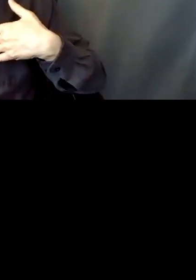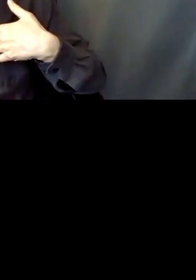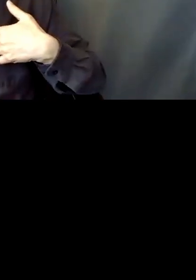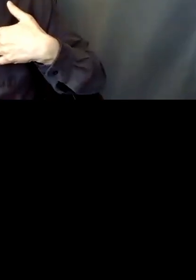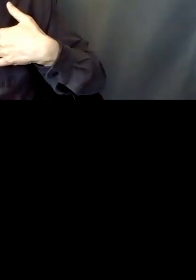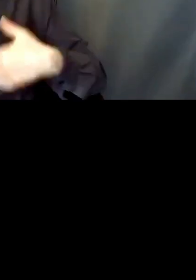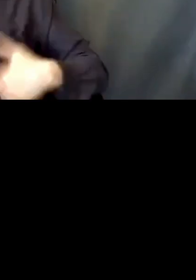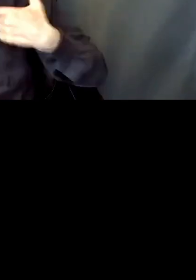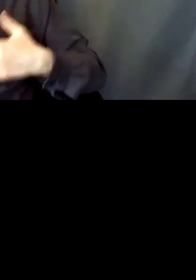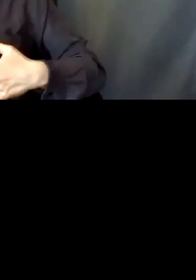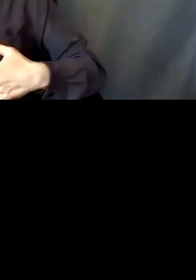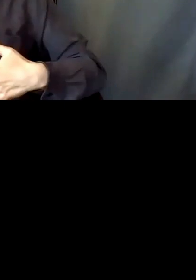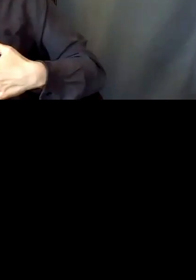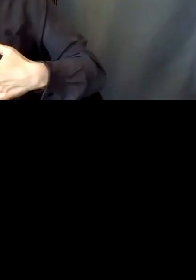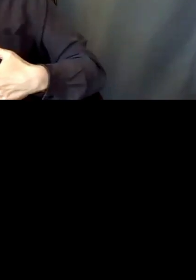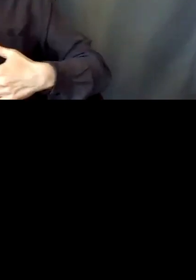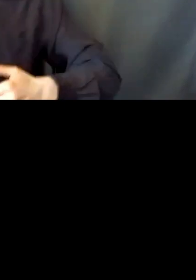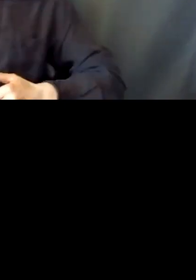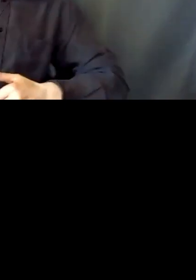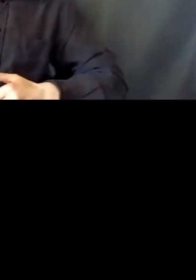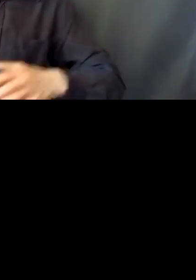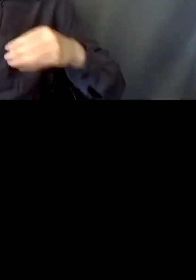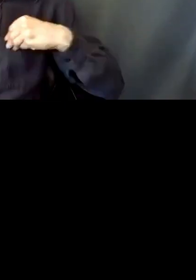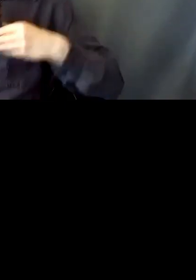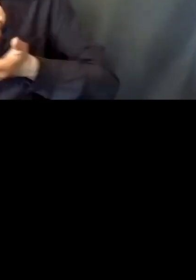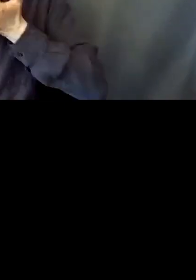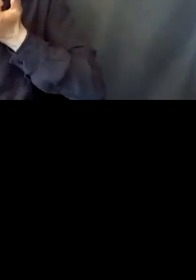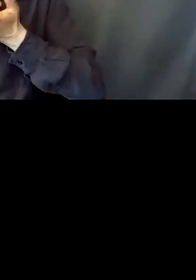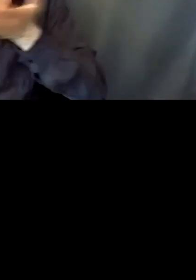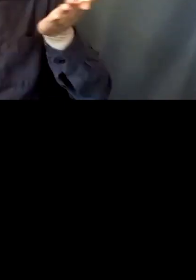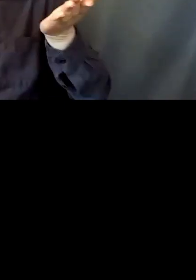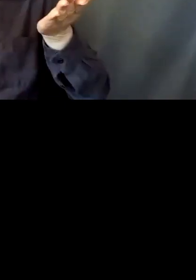and resistant to accepting treatment?